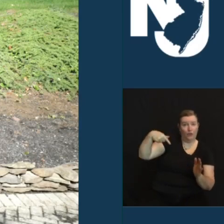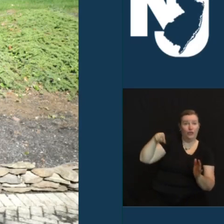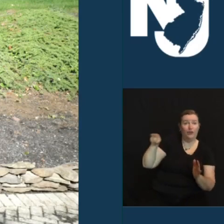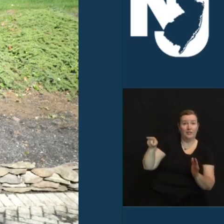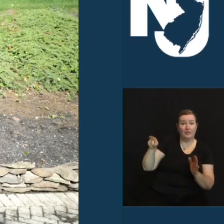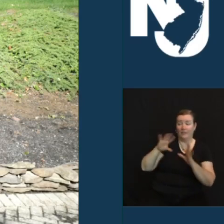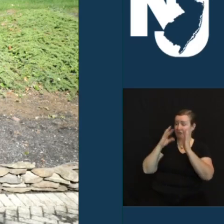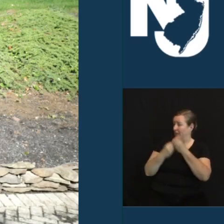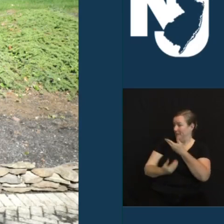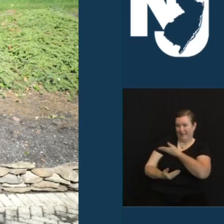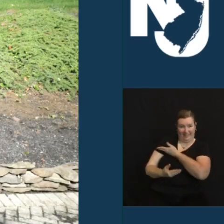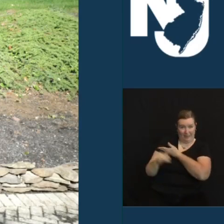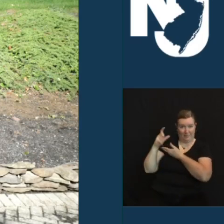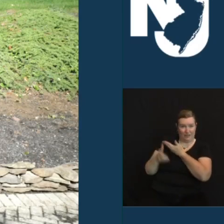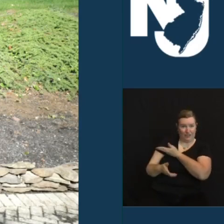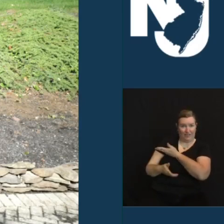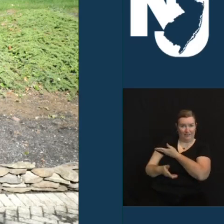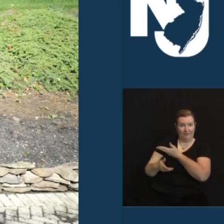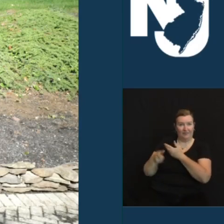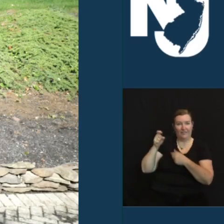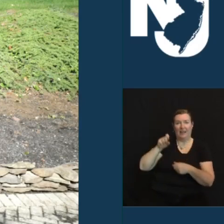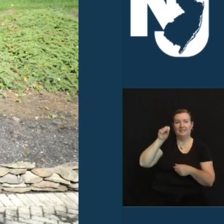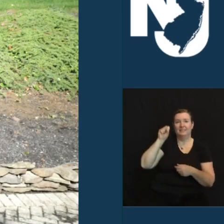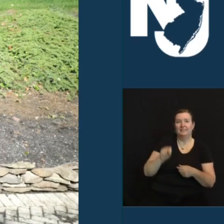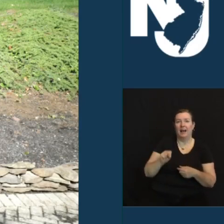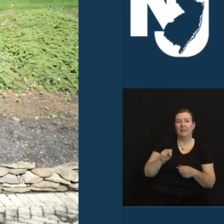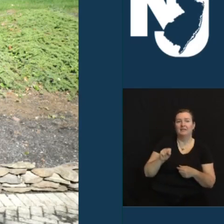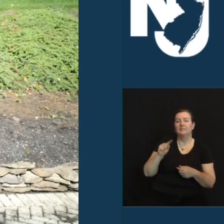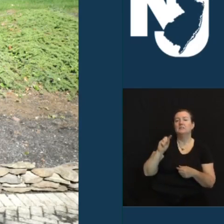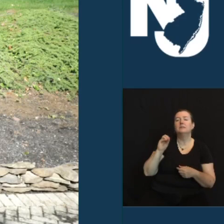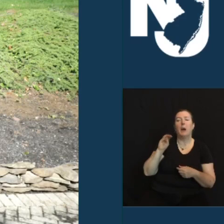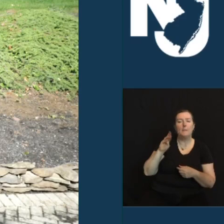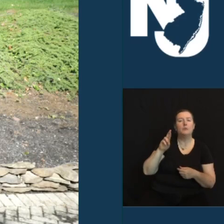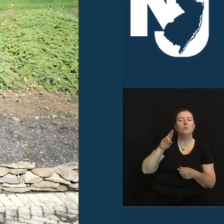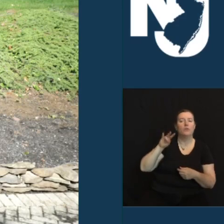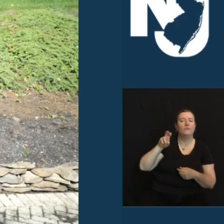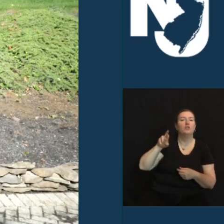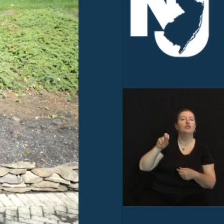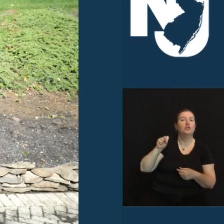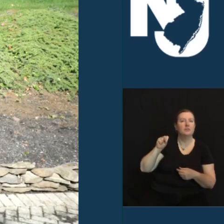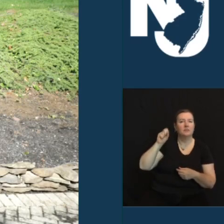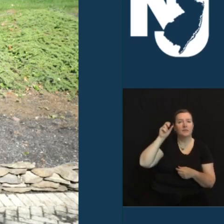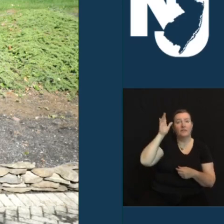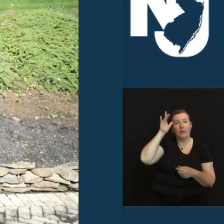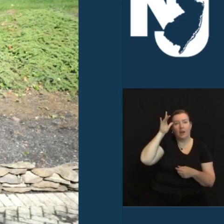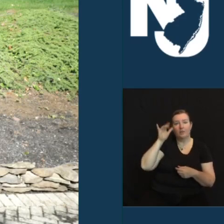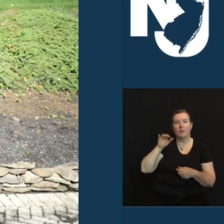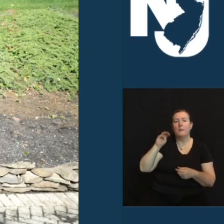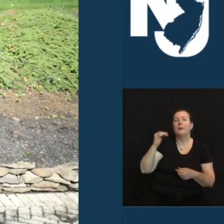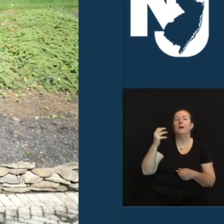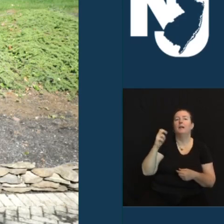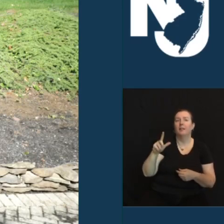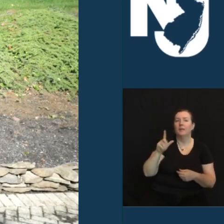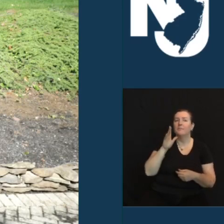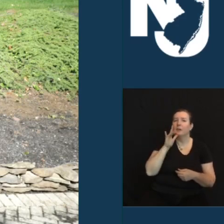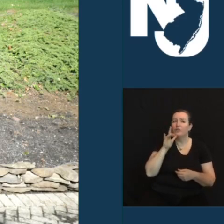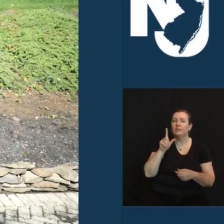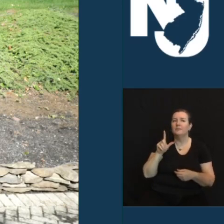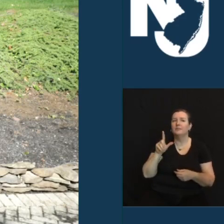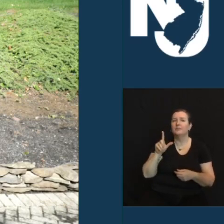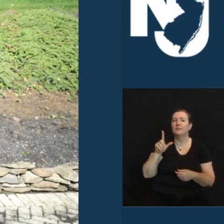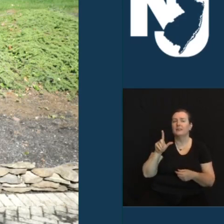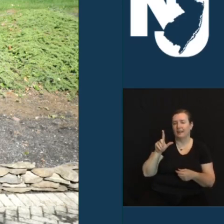there from South Toms River, the Calavito family. Dad is Michael, mom Lindsay, older sister Isabella,